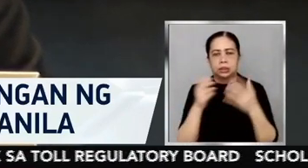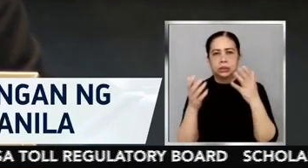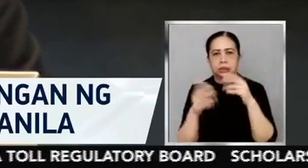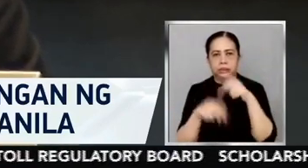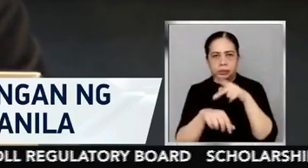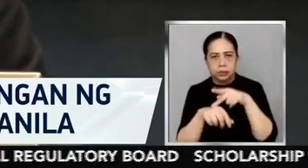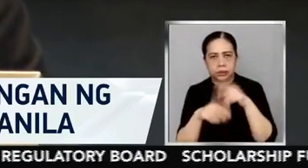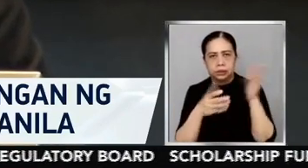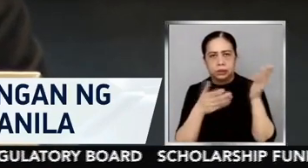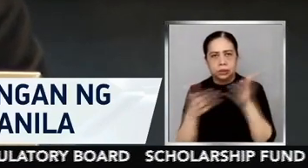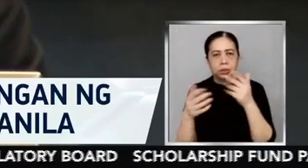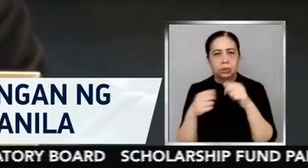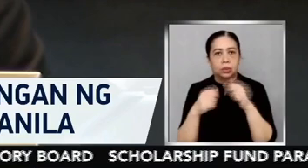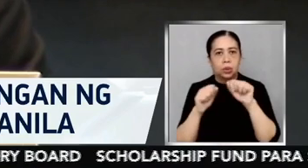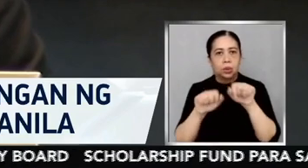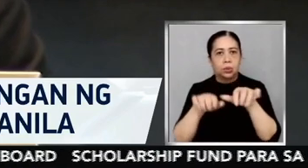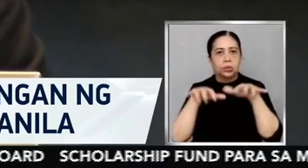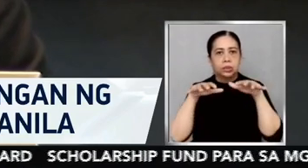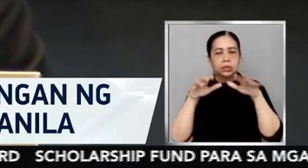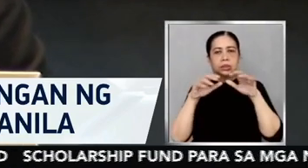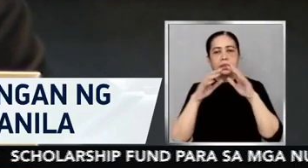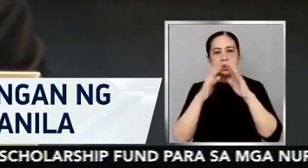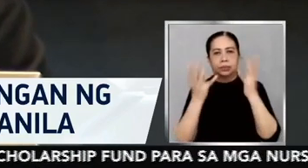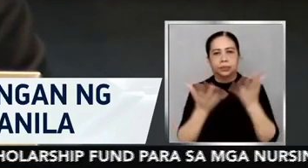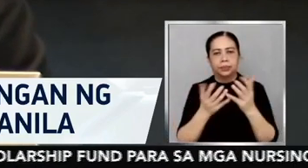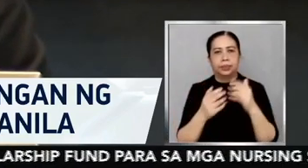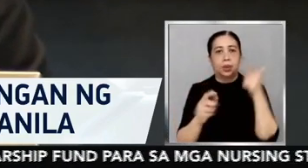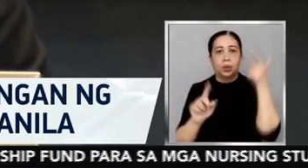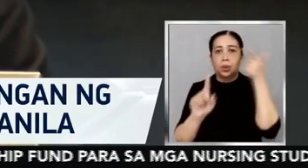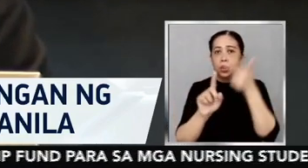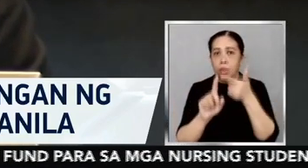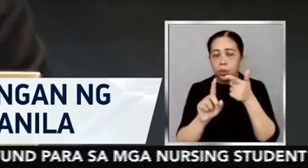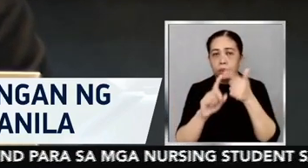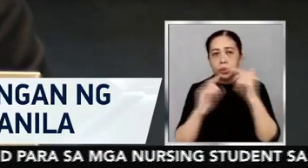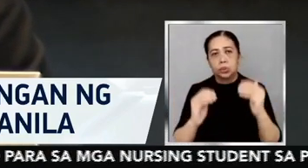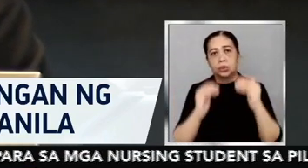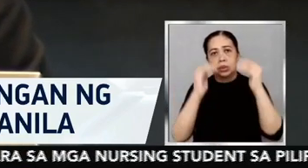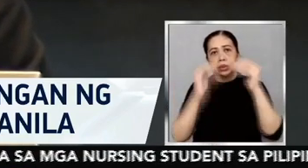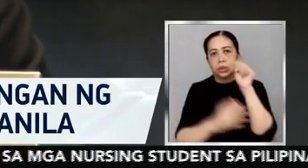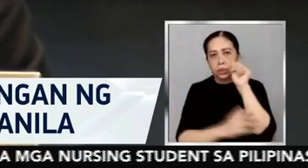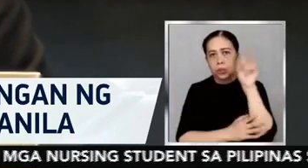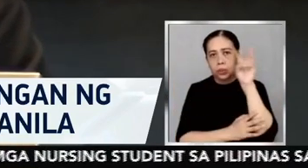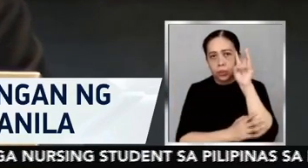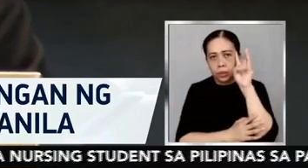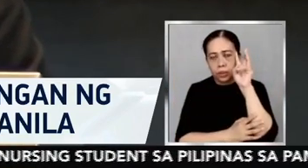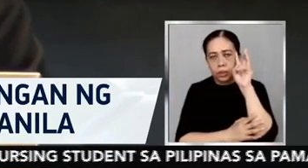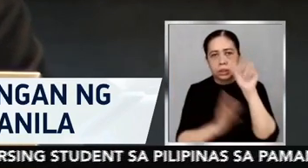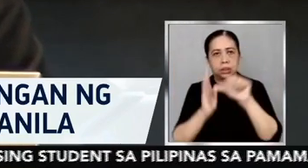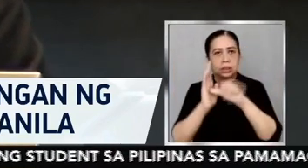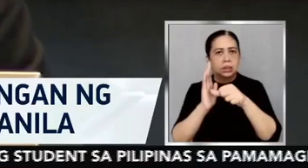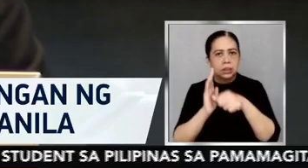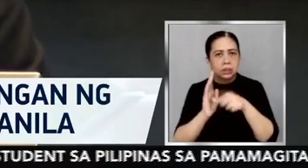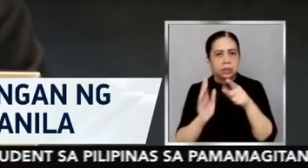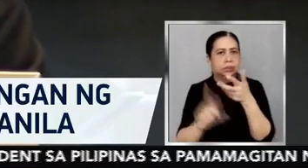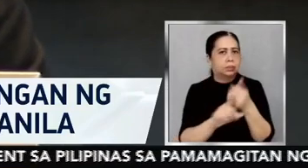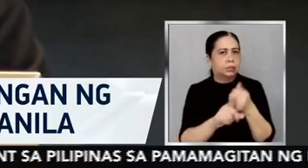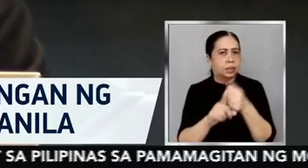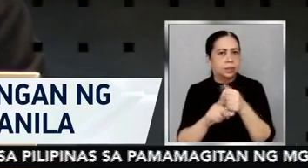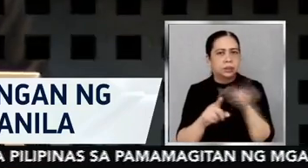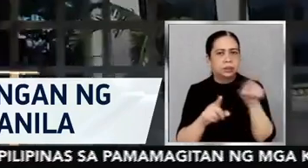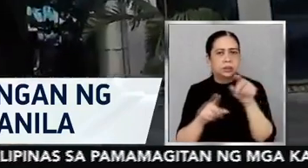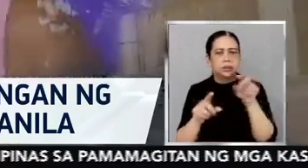Filipino audience worldwide. Our goal was to raise awareness and highlight their impact on viewers' daily